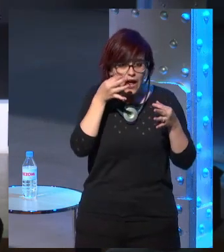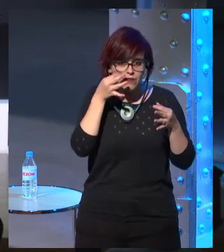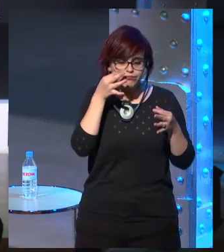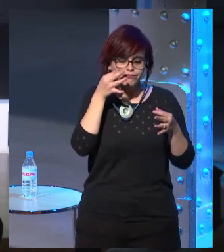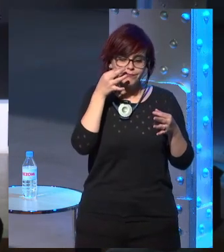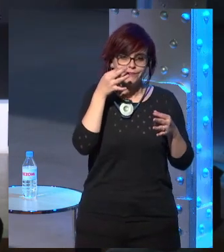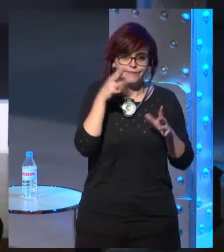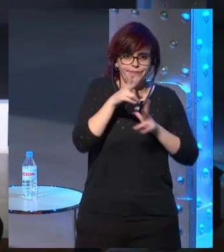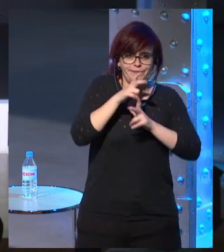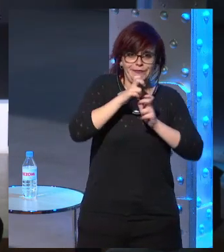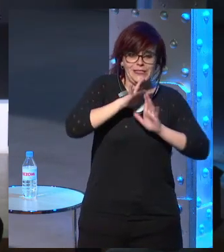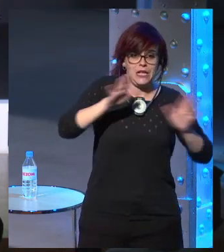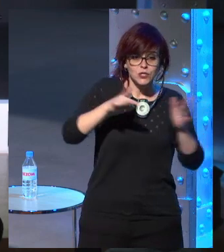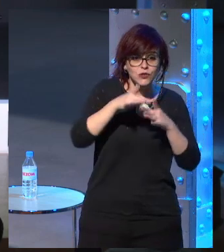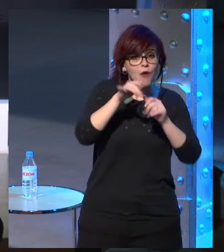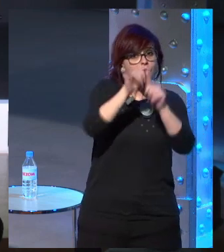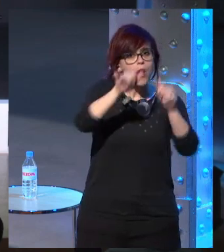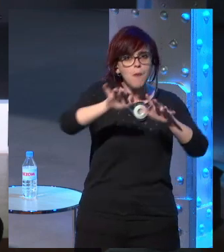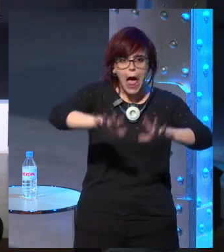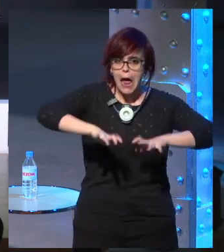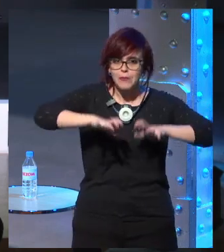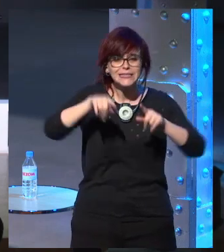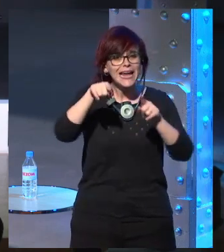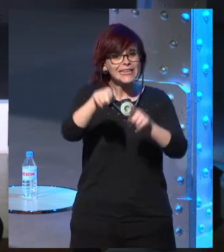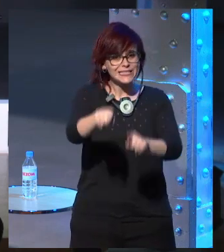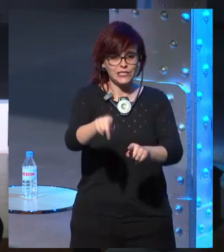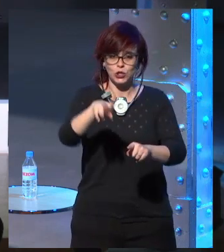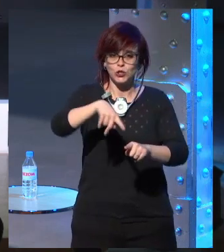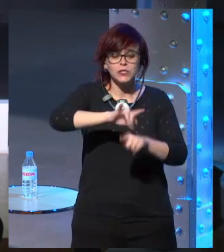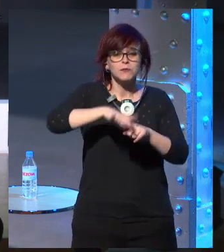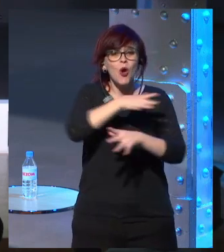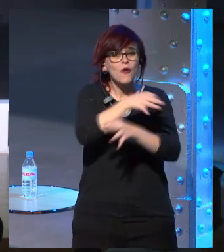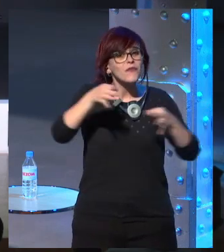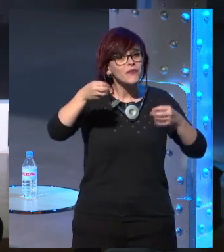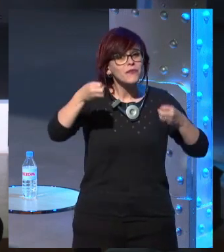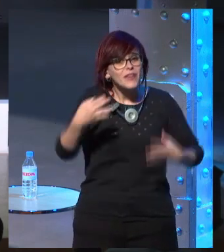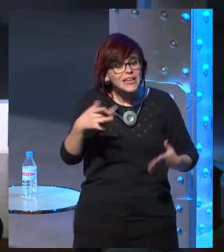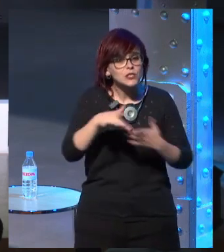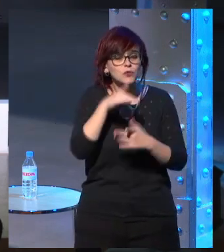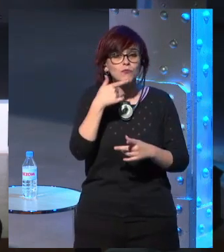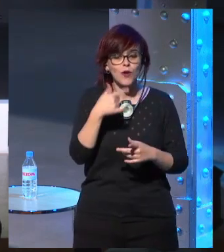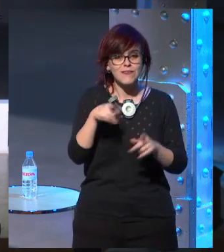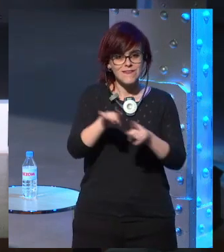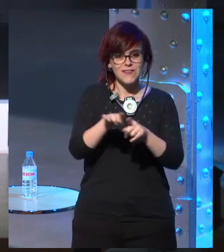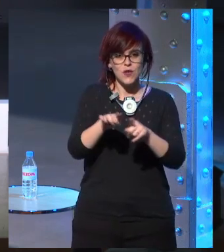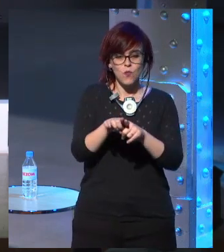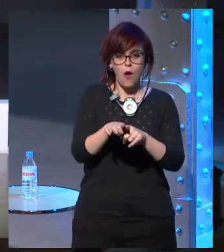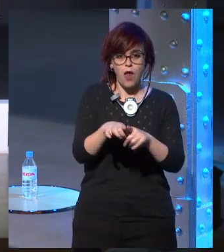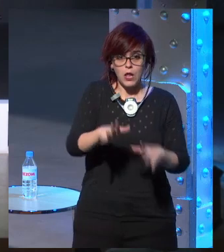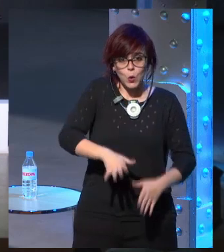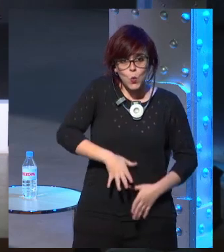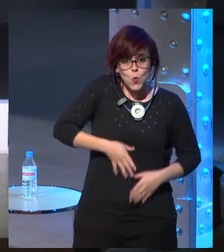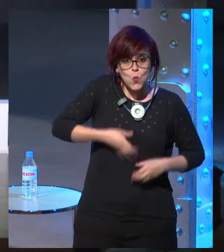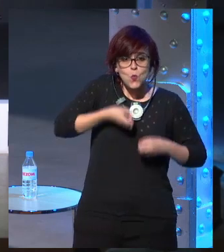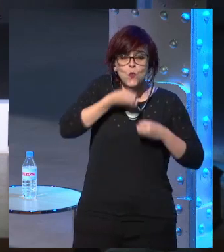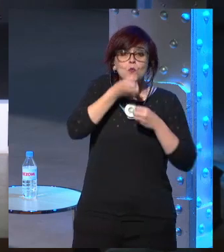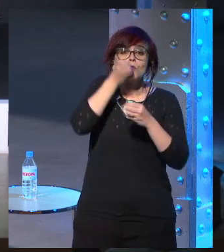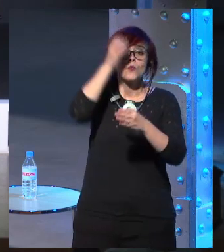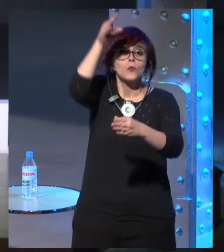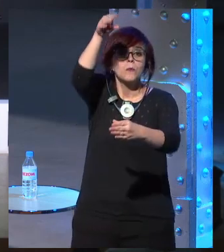do with how to efficiently get information from one person out to a bunch of different people, right? That's going to shift.